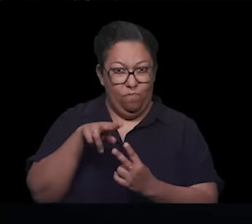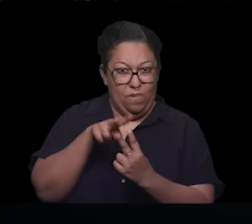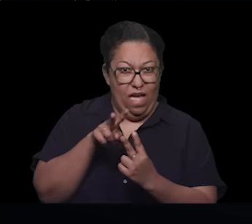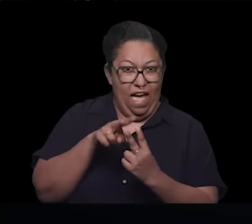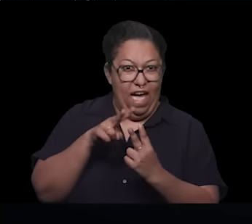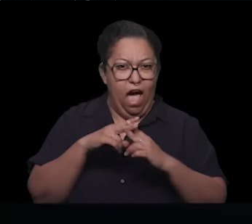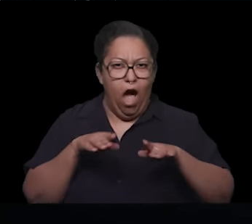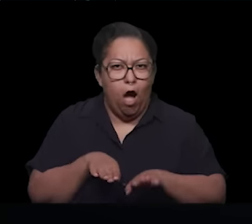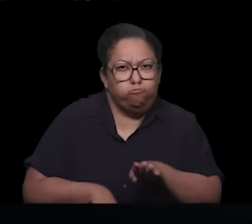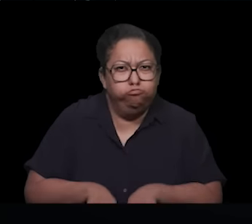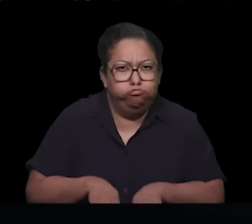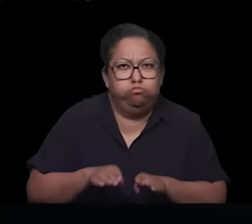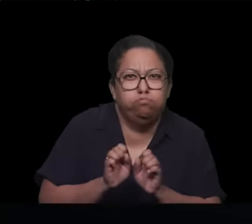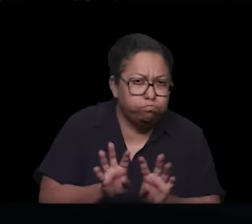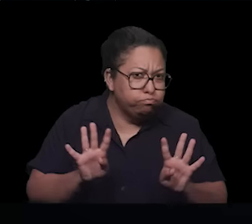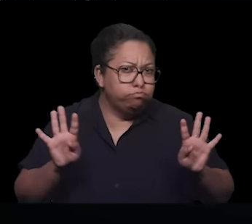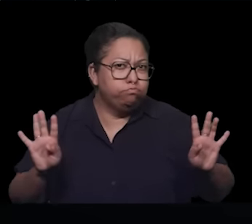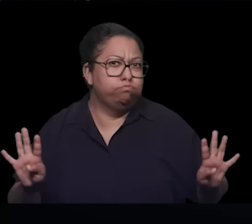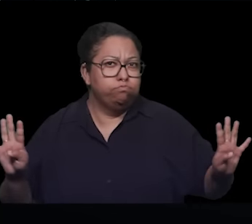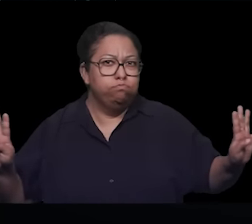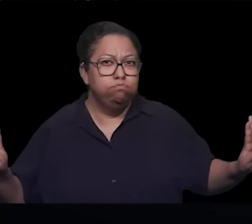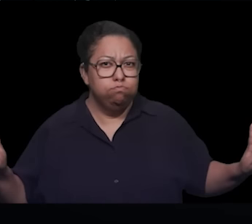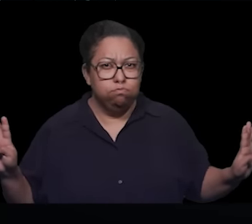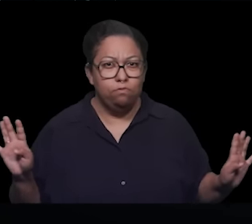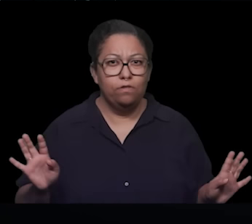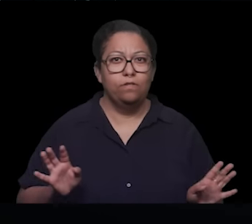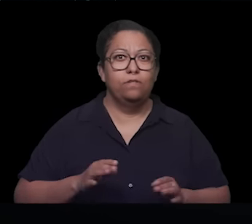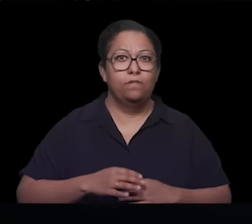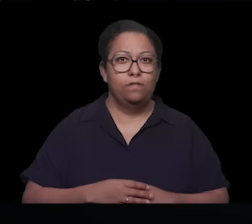The central pair shuffle their feet rapidly and separate.